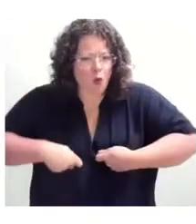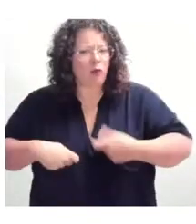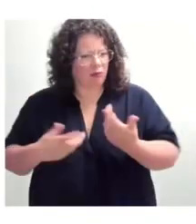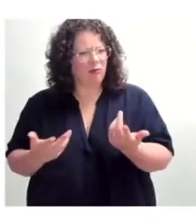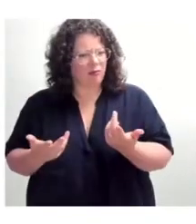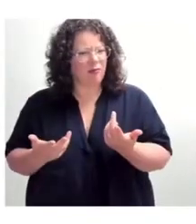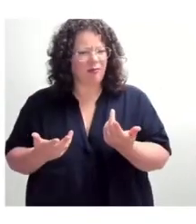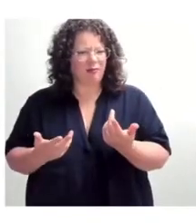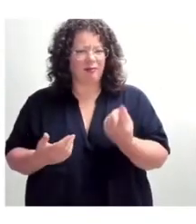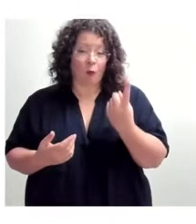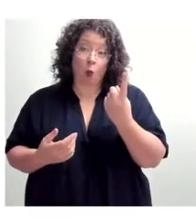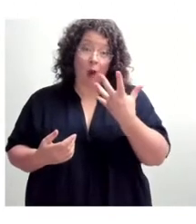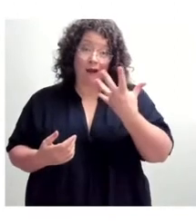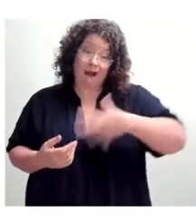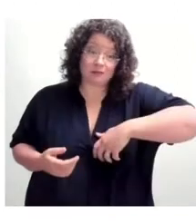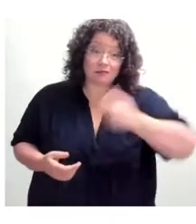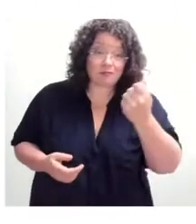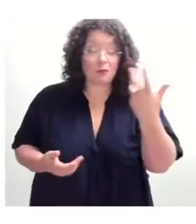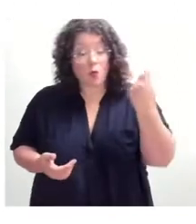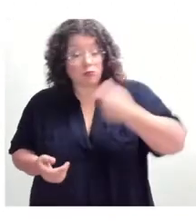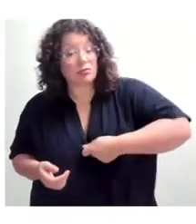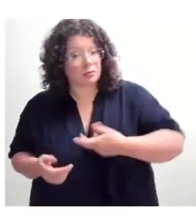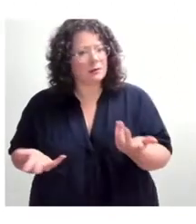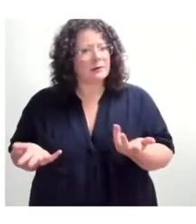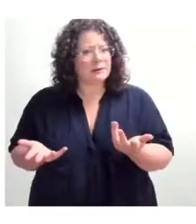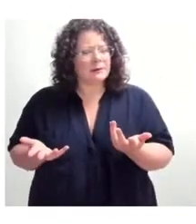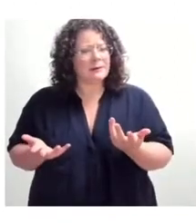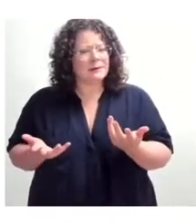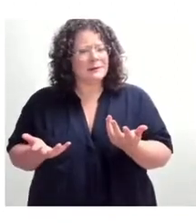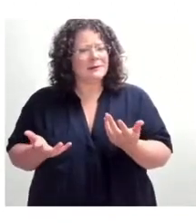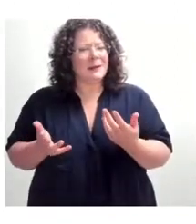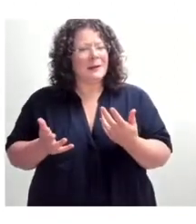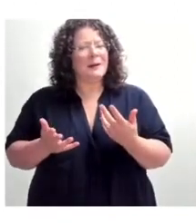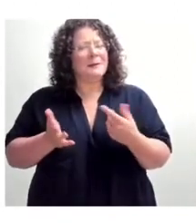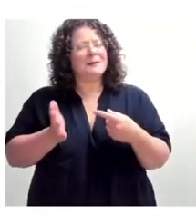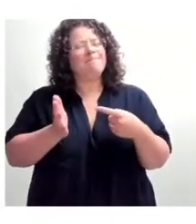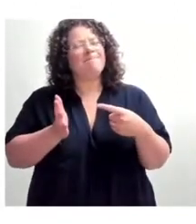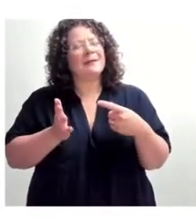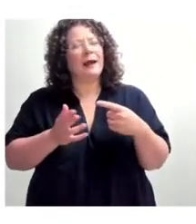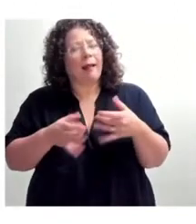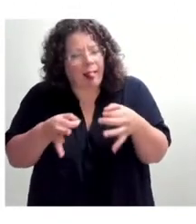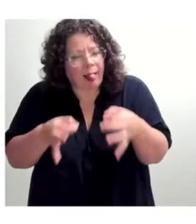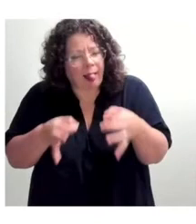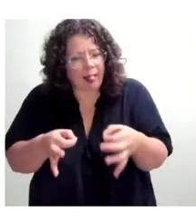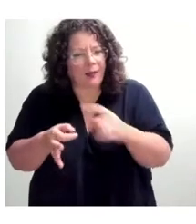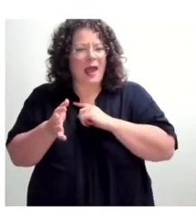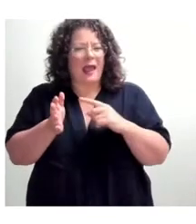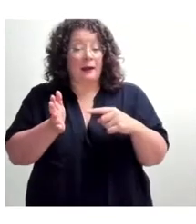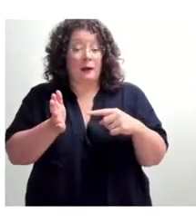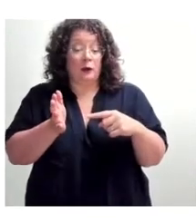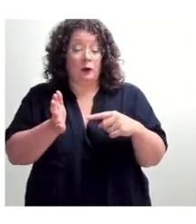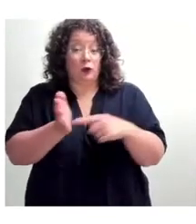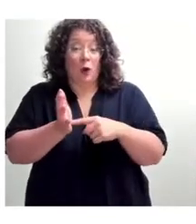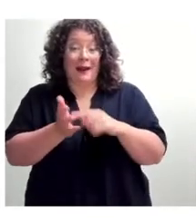to create a line of clothing. Now, what's interesting is that it's a for-profit business and it's growing and it's